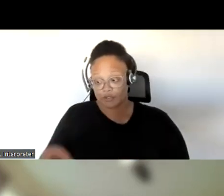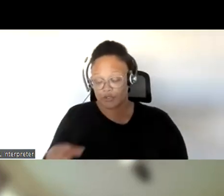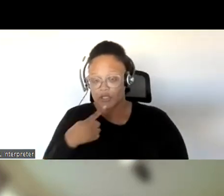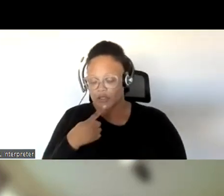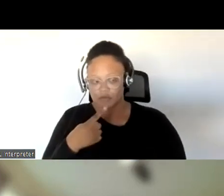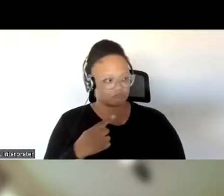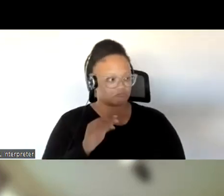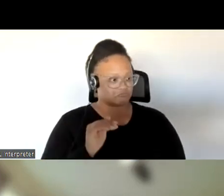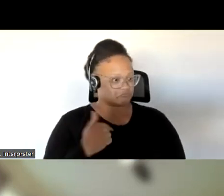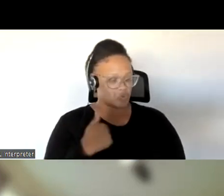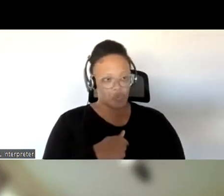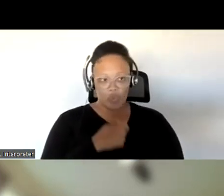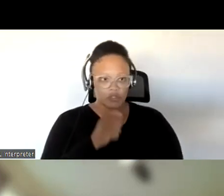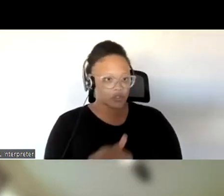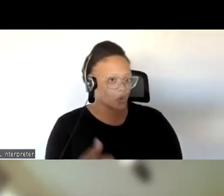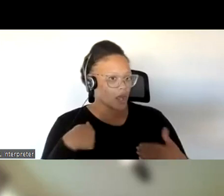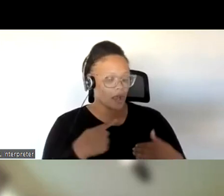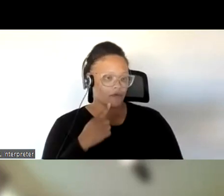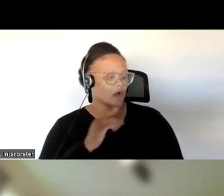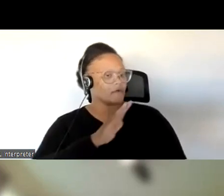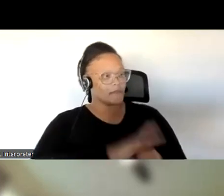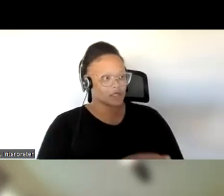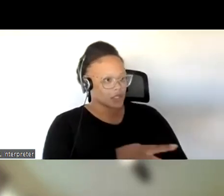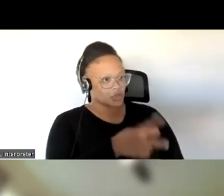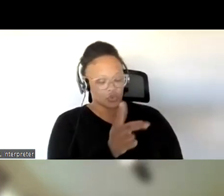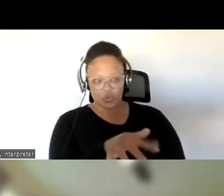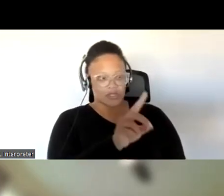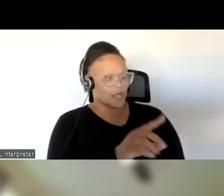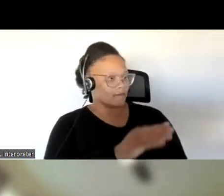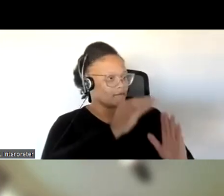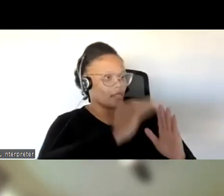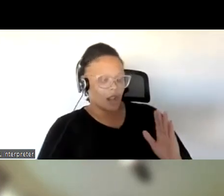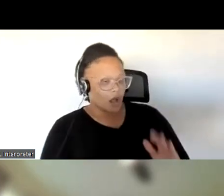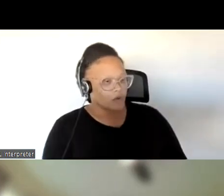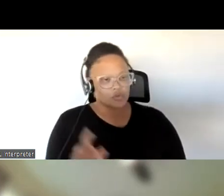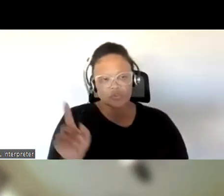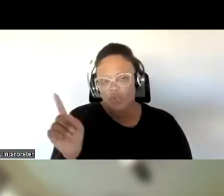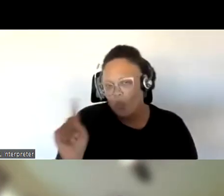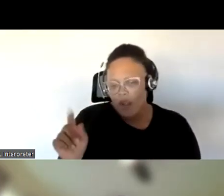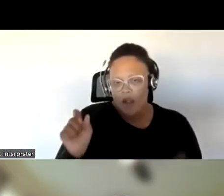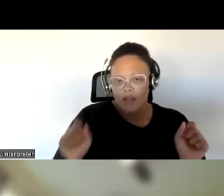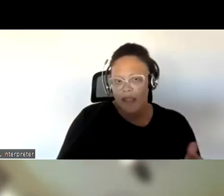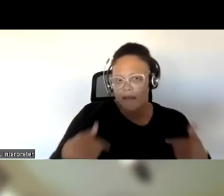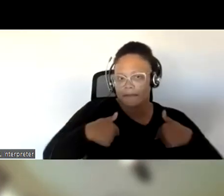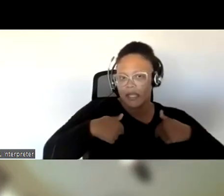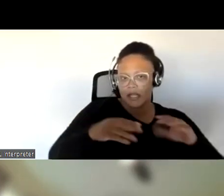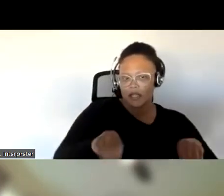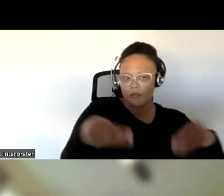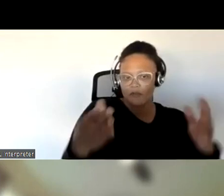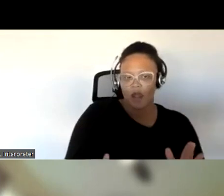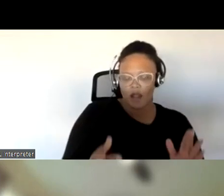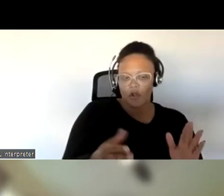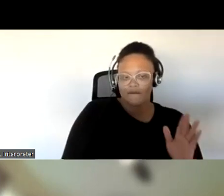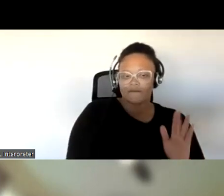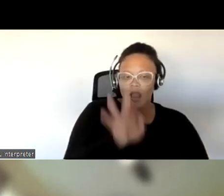a confirmation that you did fill it out. So where does a provider go to receive